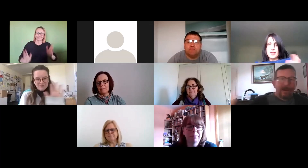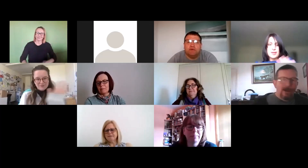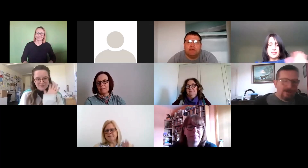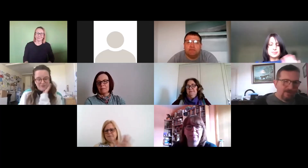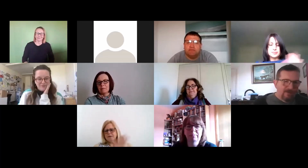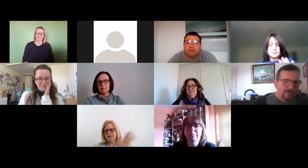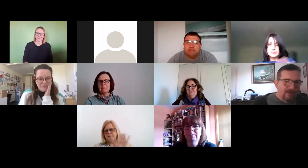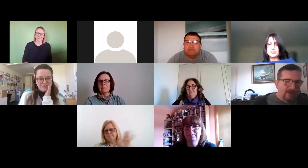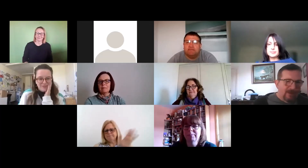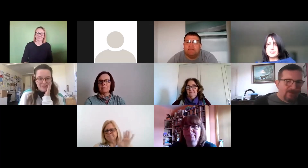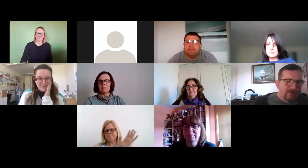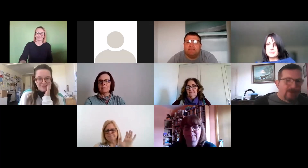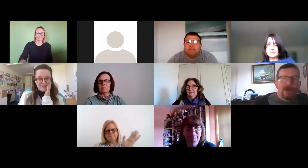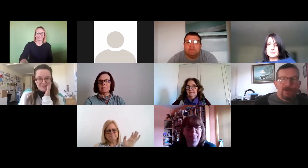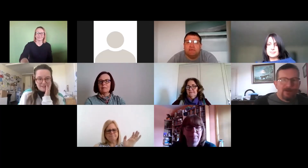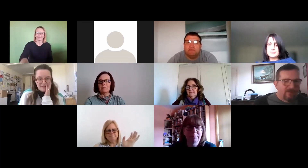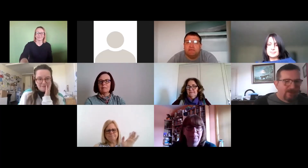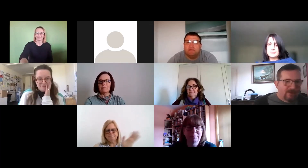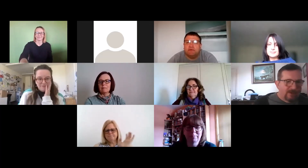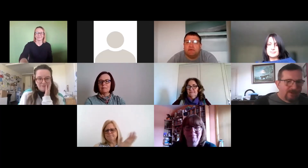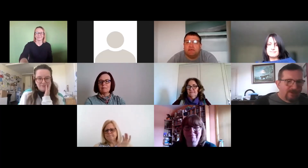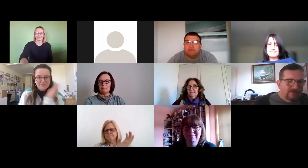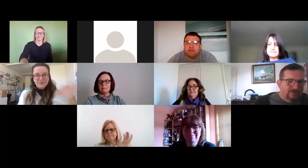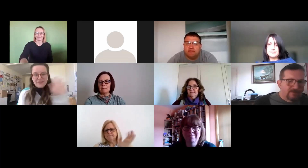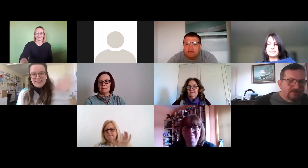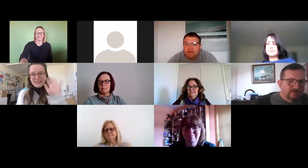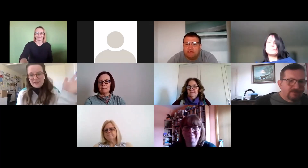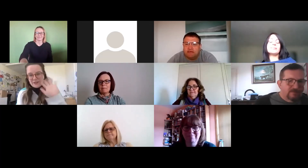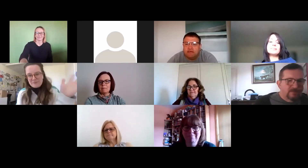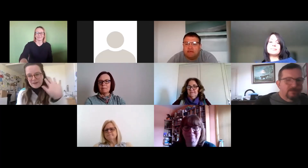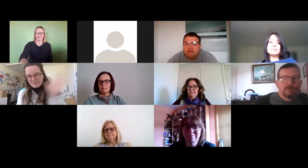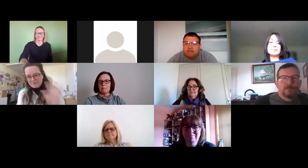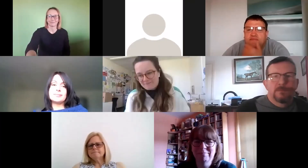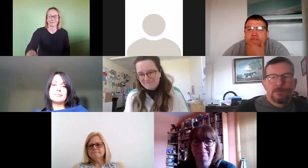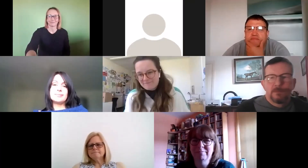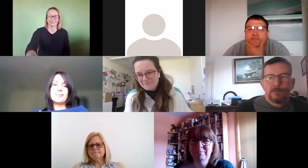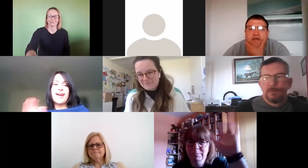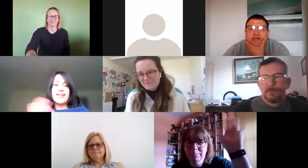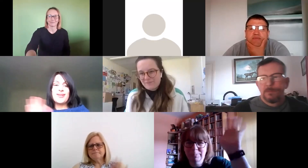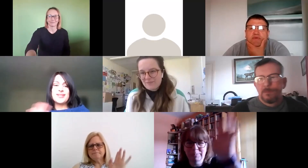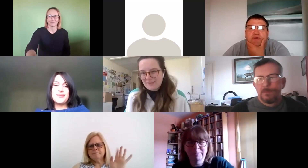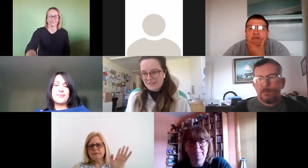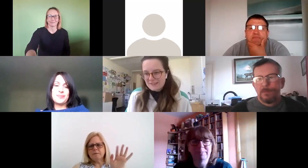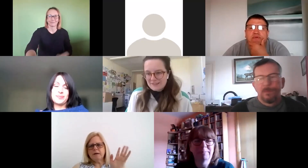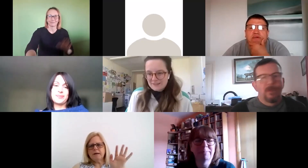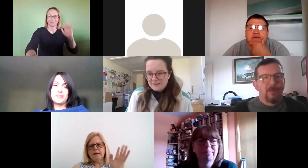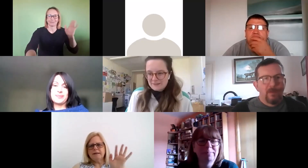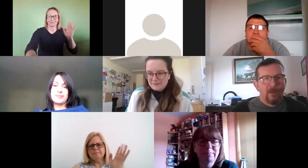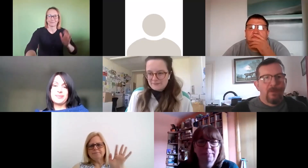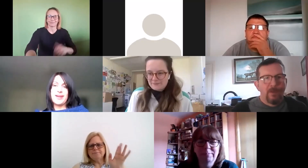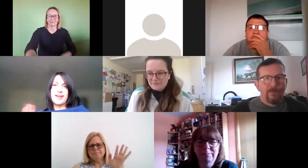Bye. Bye. Well done, folks. Thank you. Goodbye. Bye, Lottie. Bye. Bye.